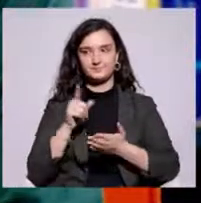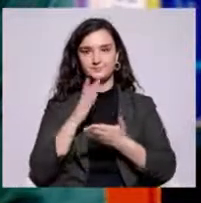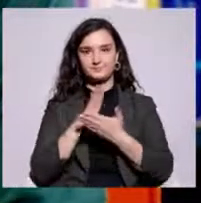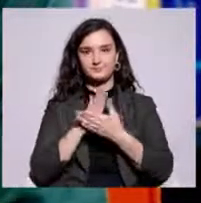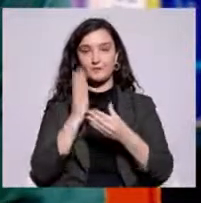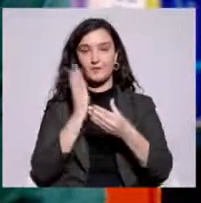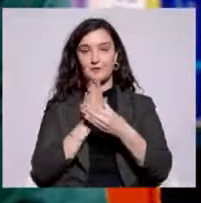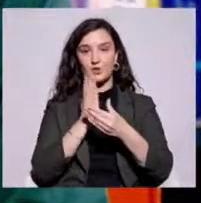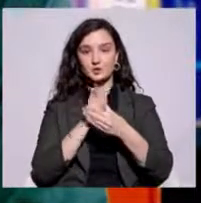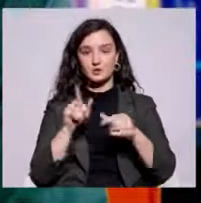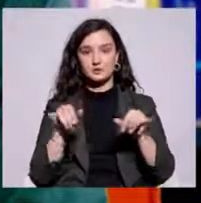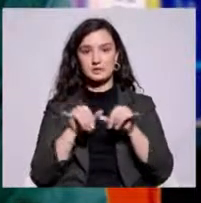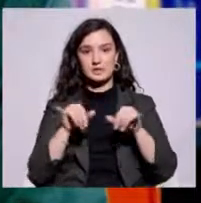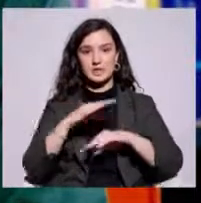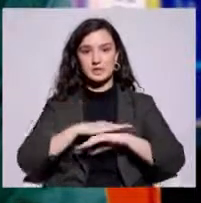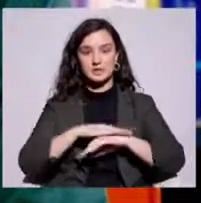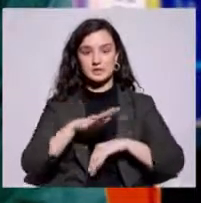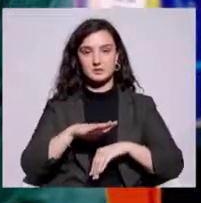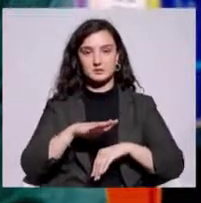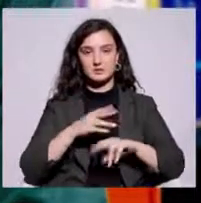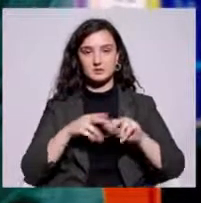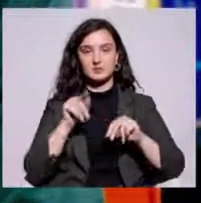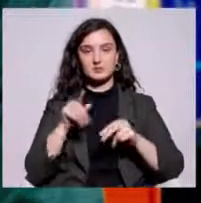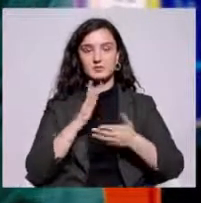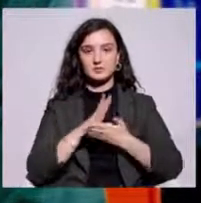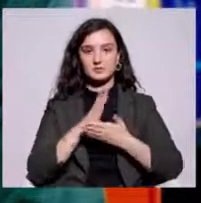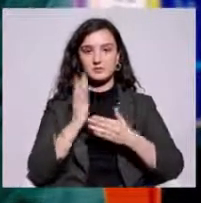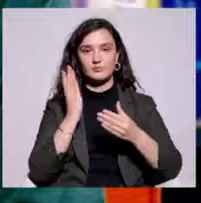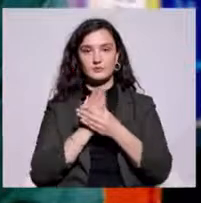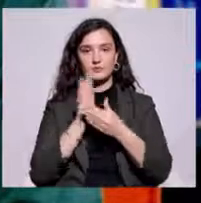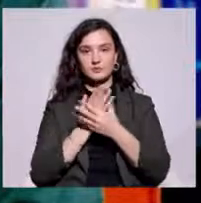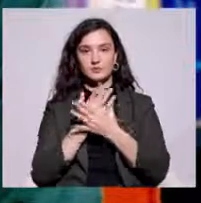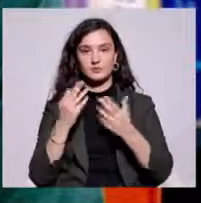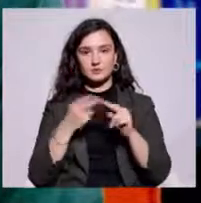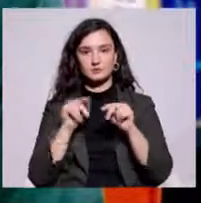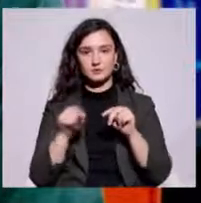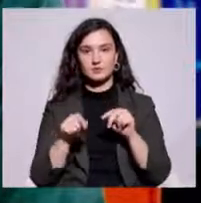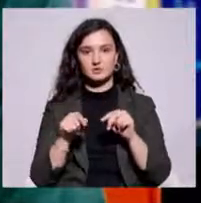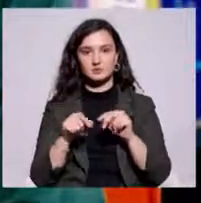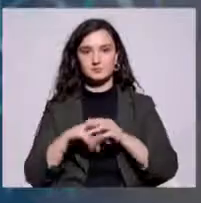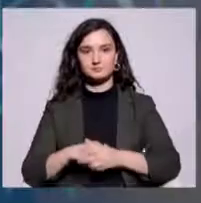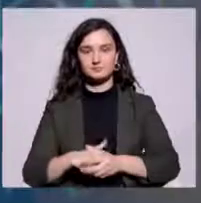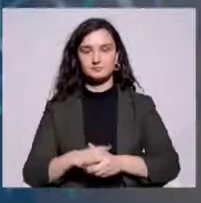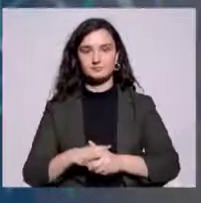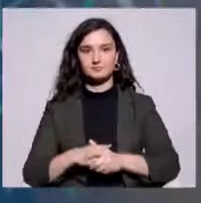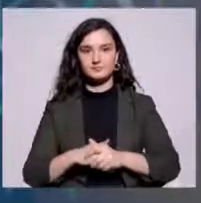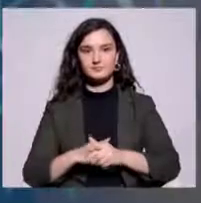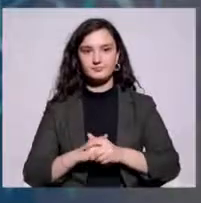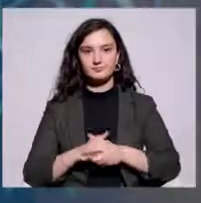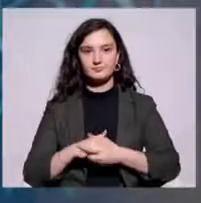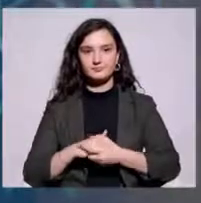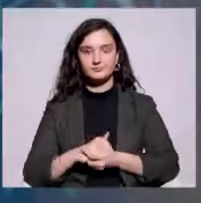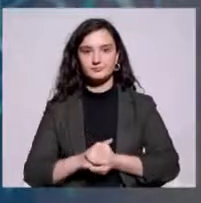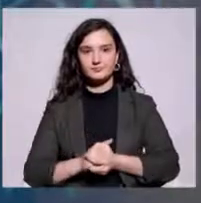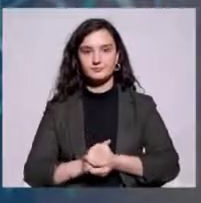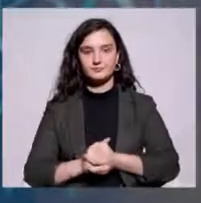a folder on the desk. There are folders in the drawer. There is, there